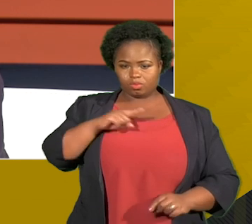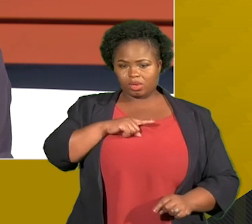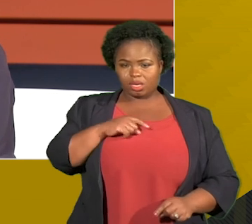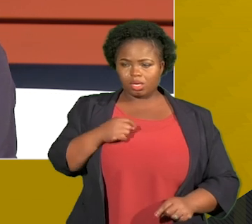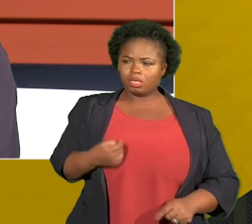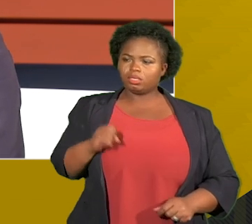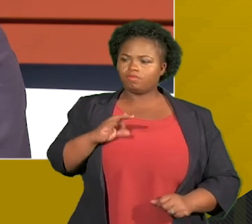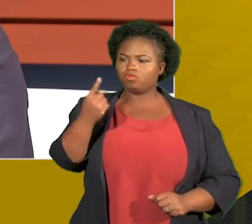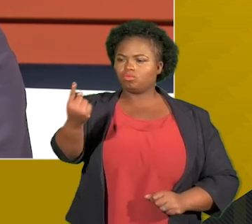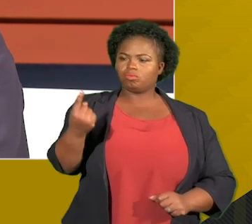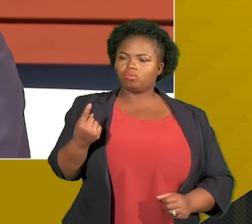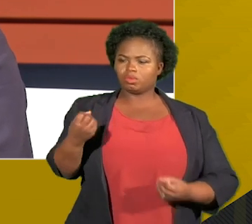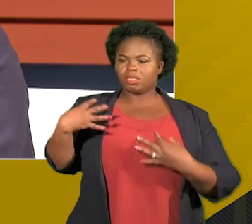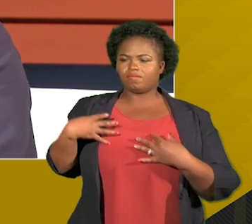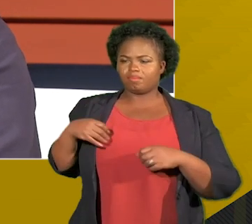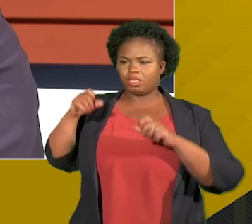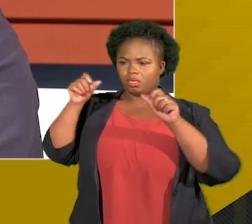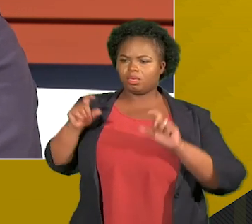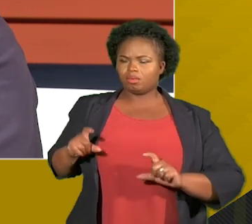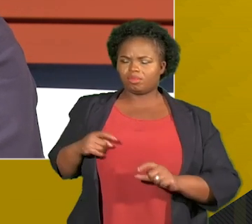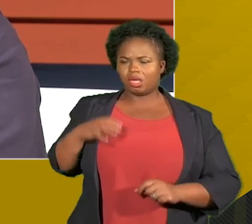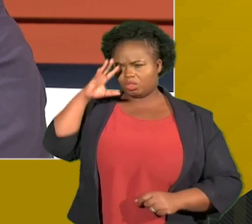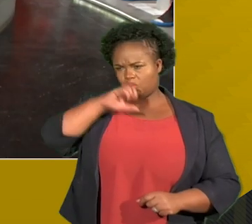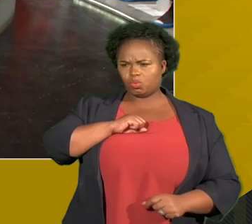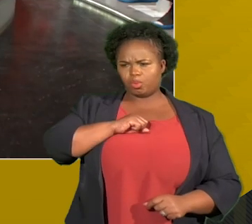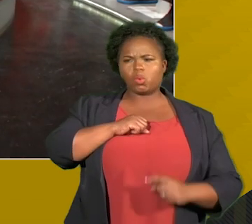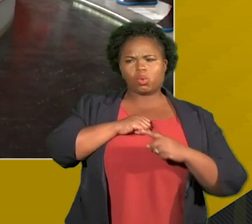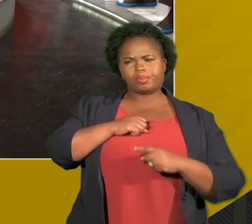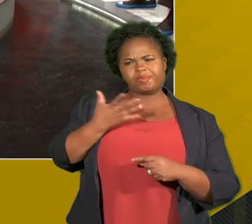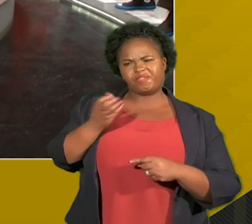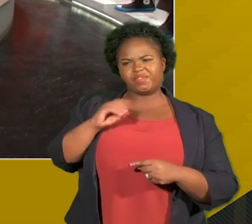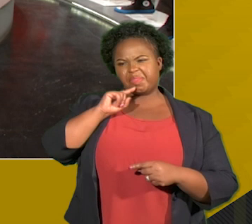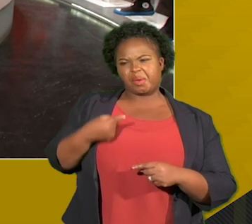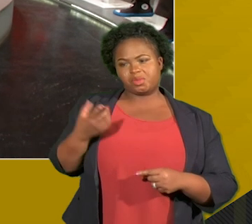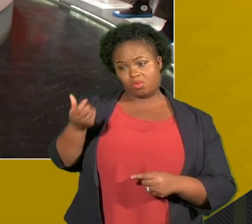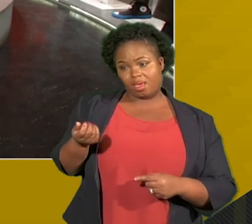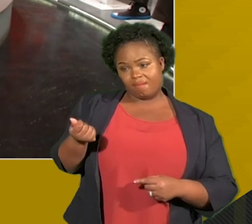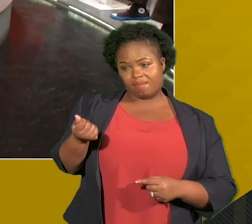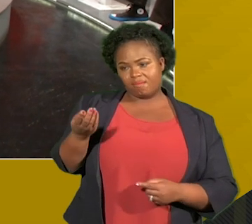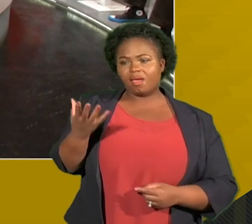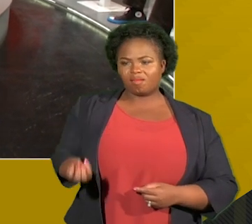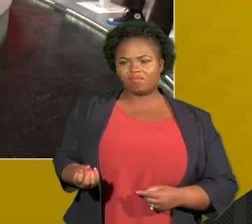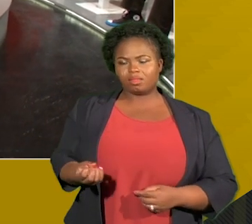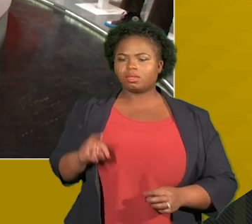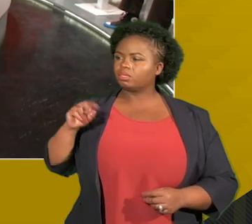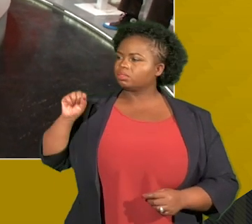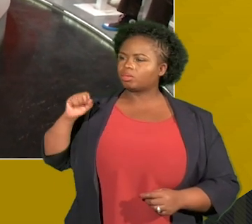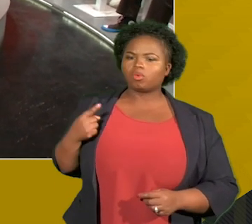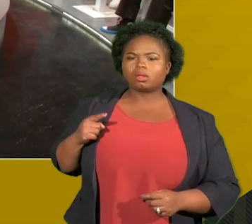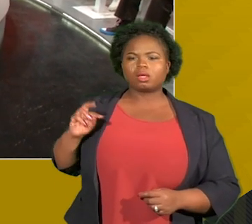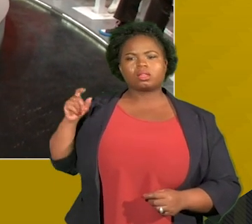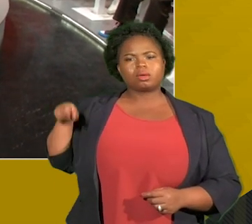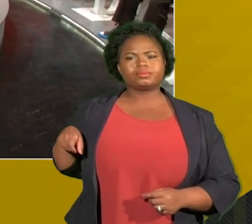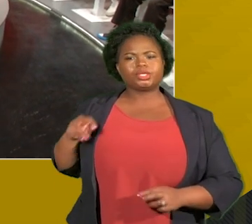I assumed that you can afford a work worth 50,000 rand, for instance, and someone else comes right after you and